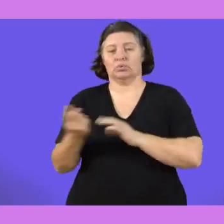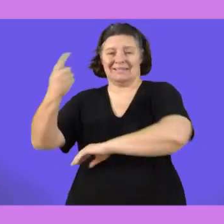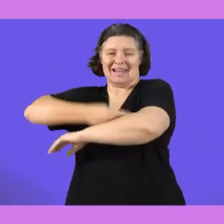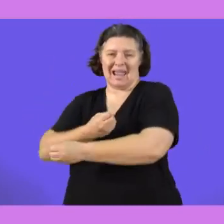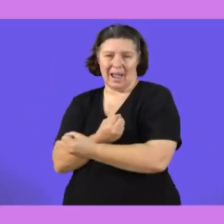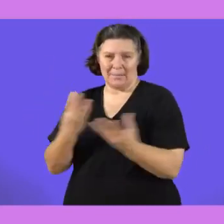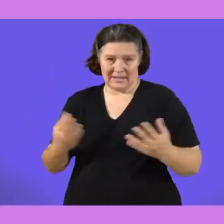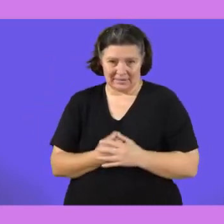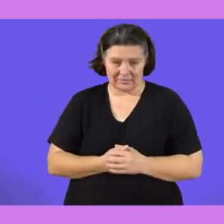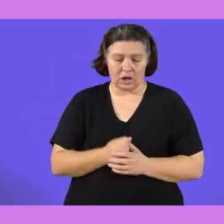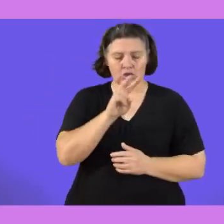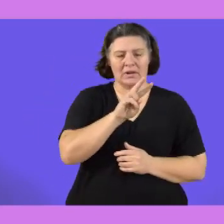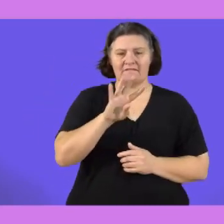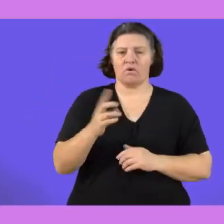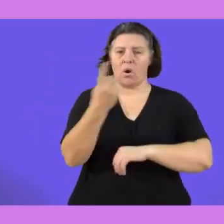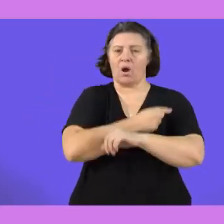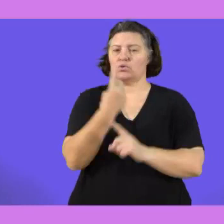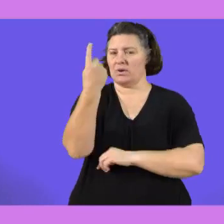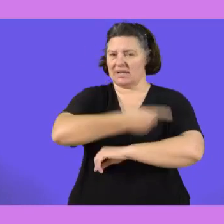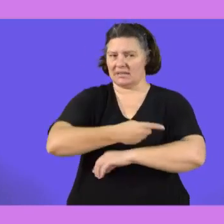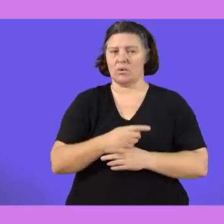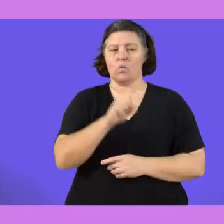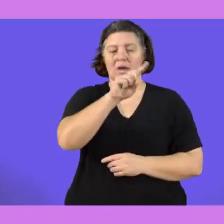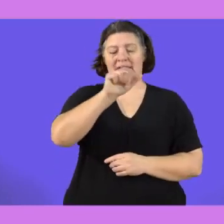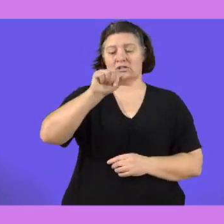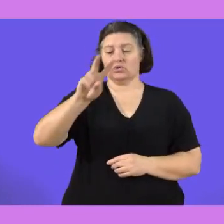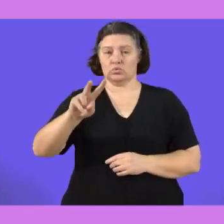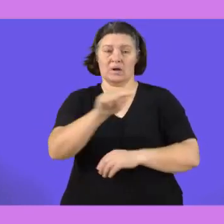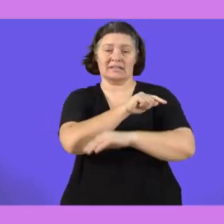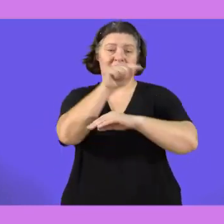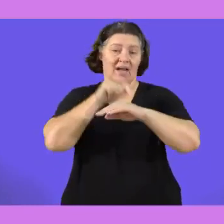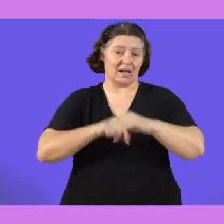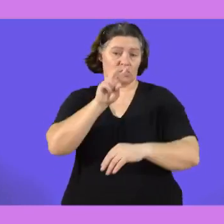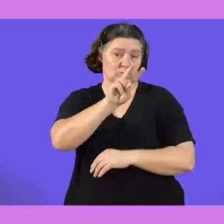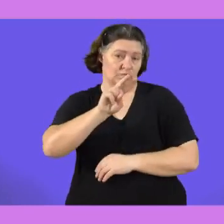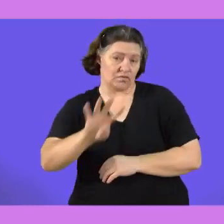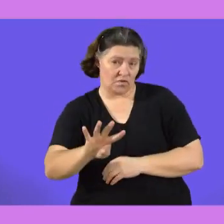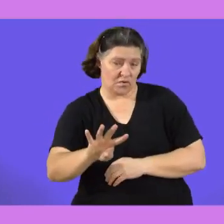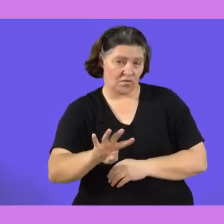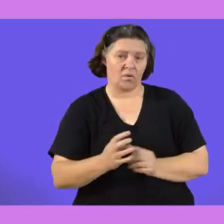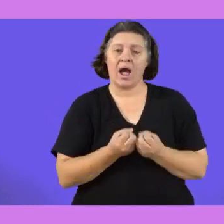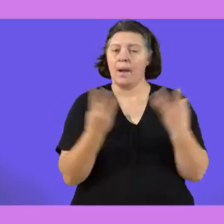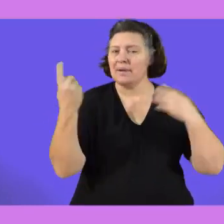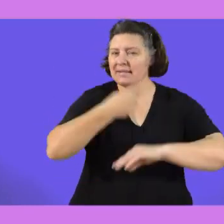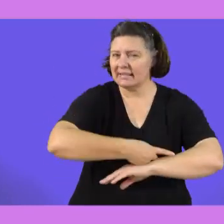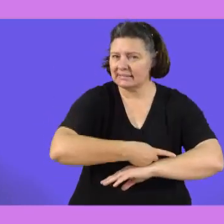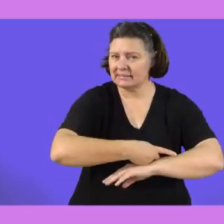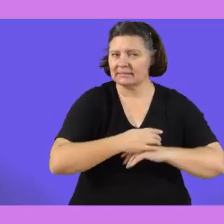right? 24 hours in one day. So 162 divided by 24. That gives us an answer of